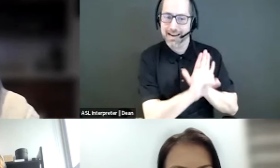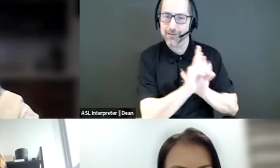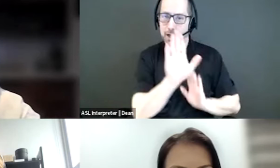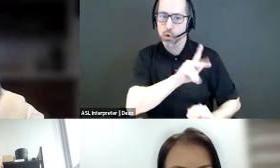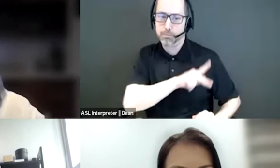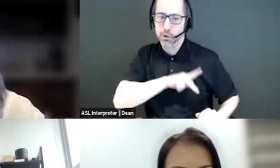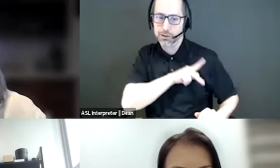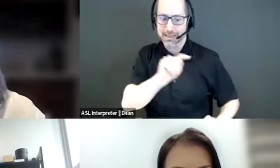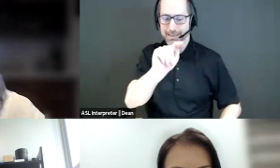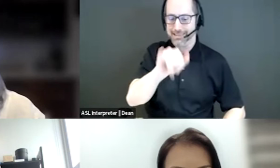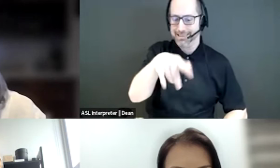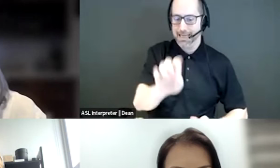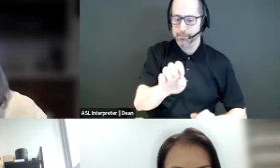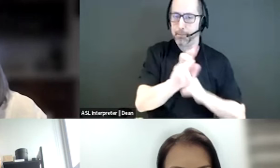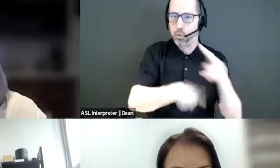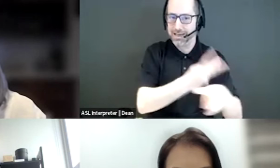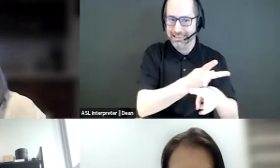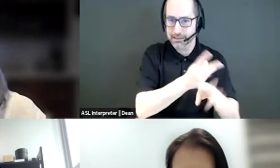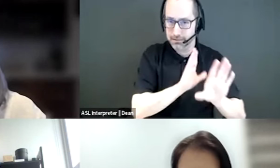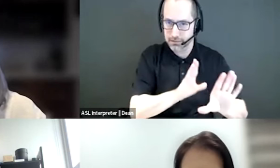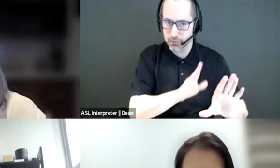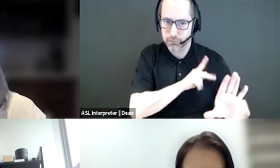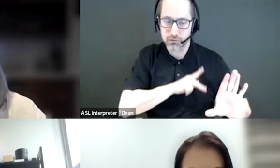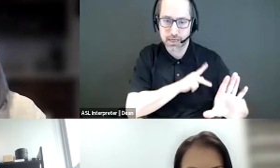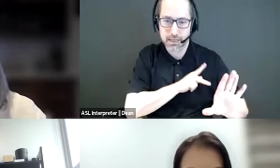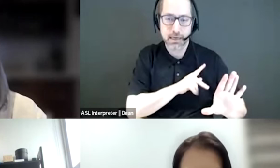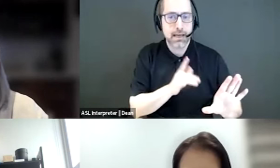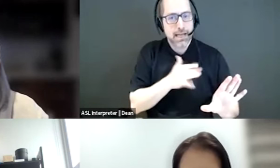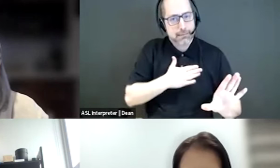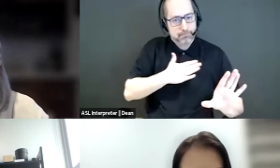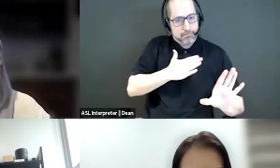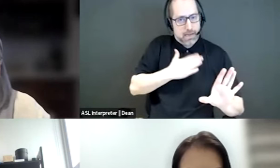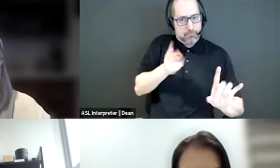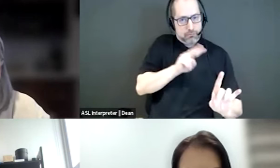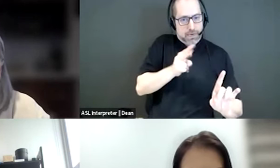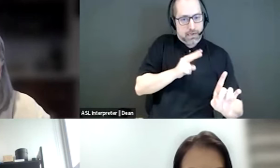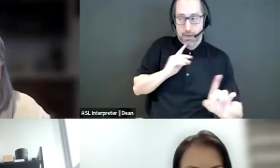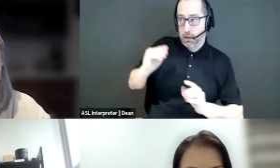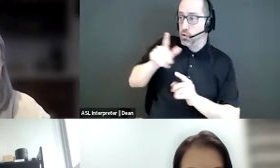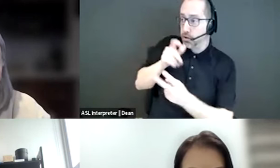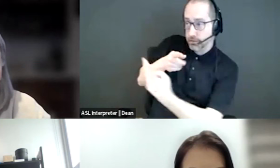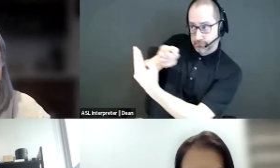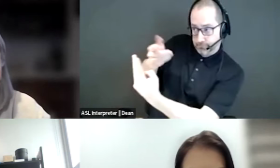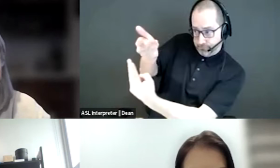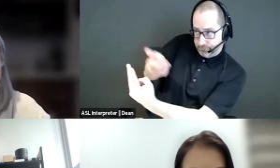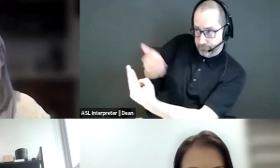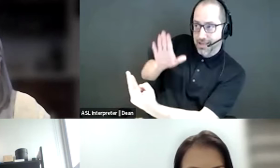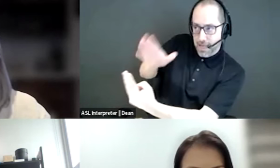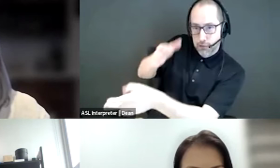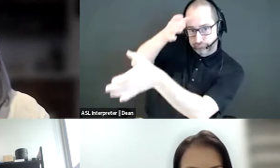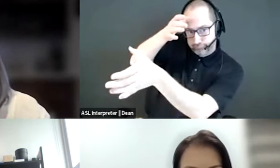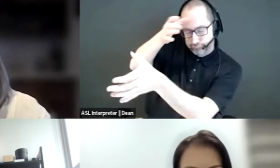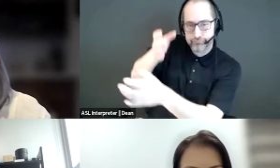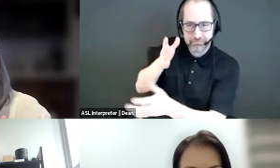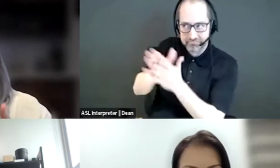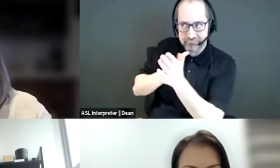but I'm looking forward to hearing what our guest speakers have to say about that. And finally, a personality assessment